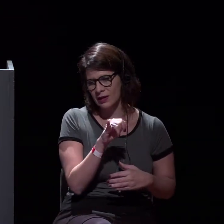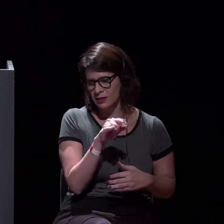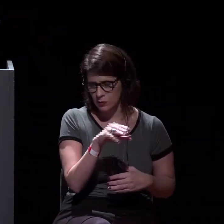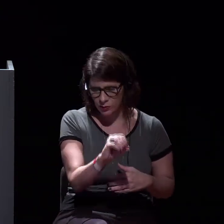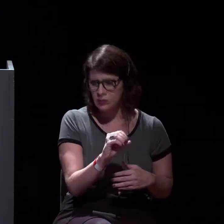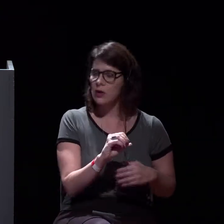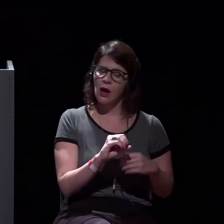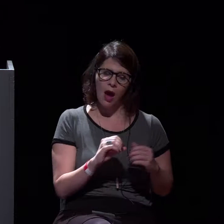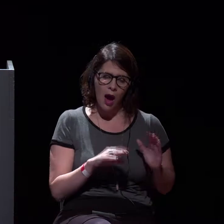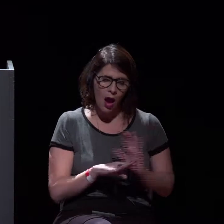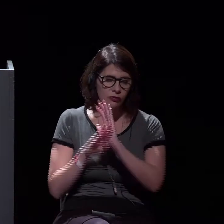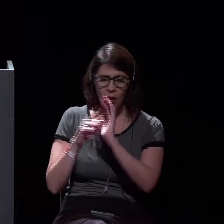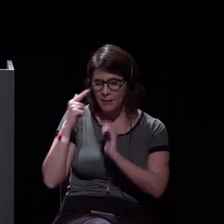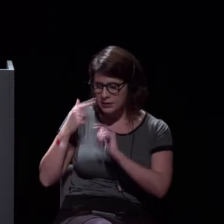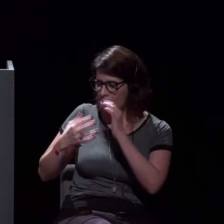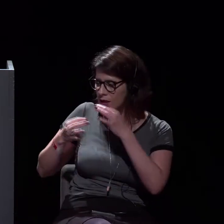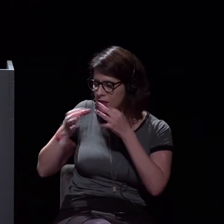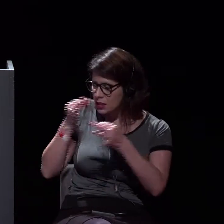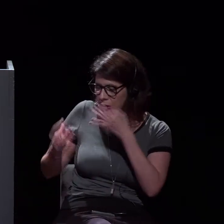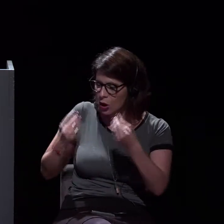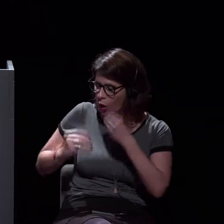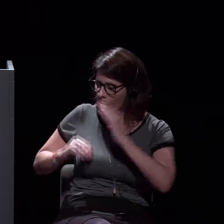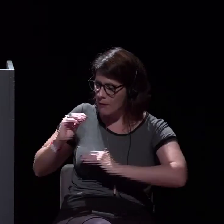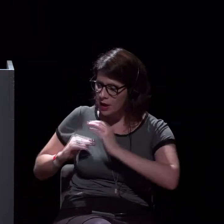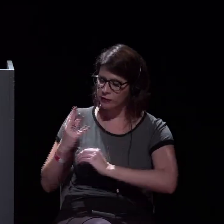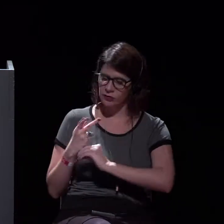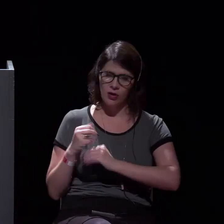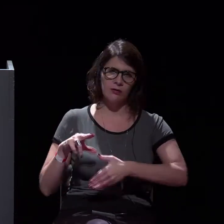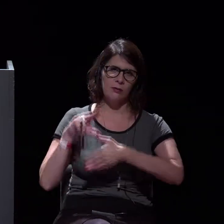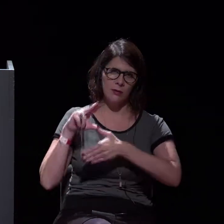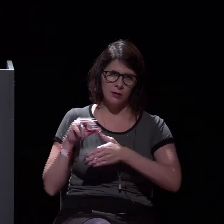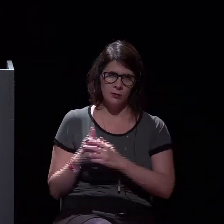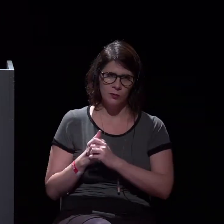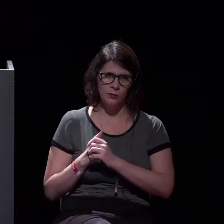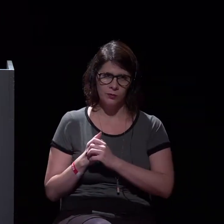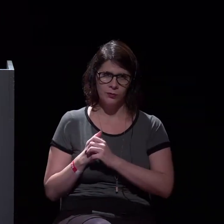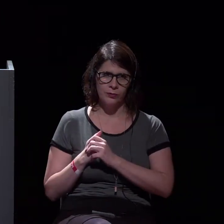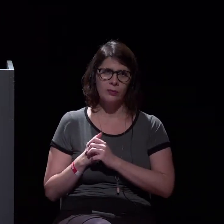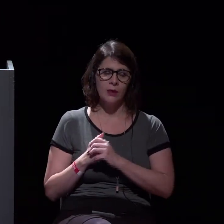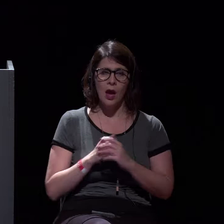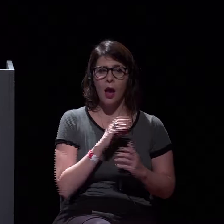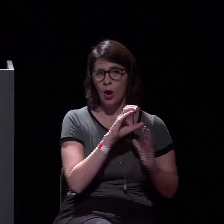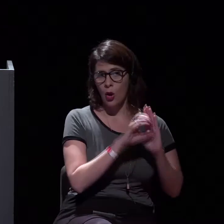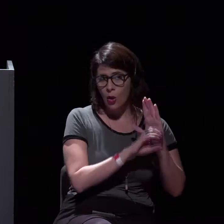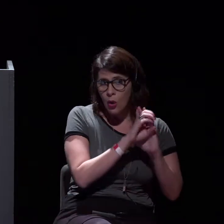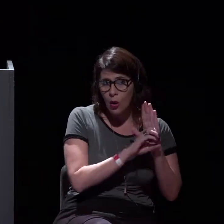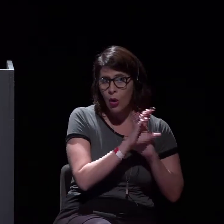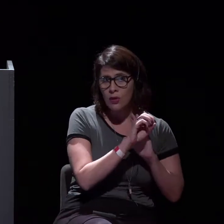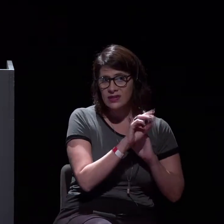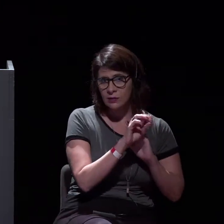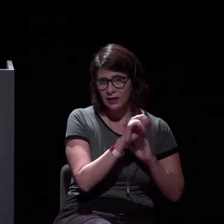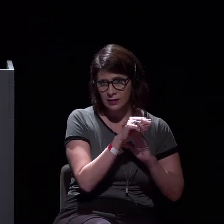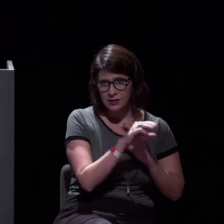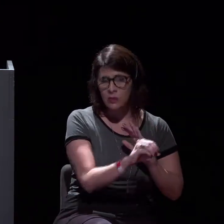period. While the language of conceptualism does indeed prevail in many of these works produced during this period in Latin America,